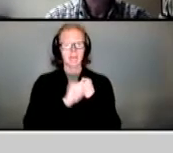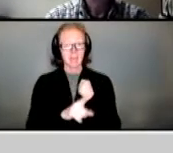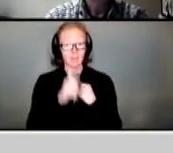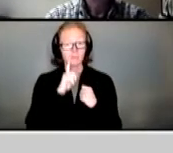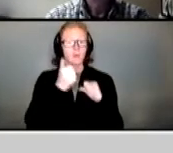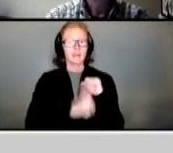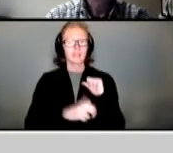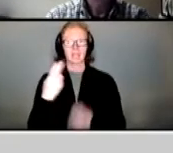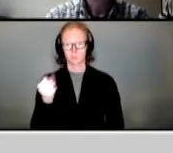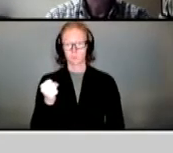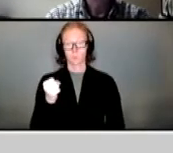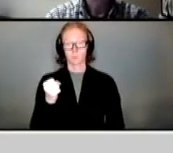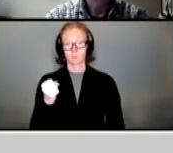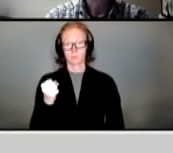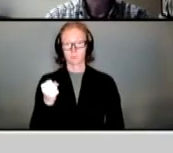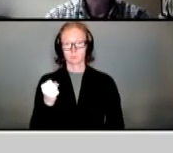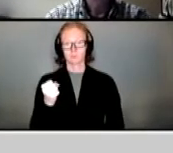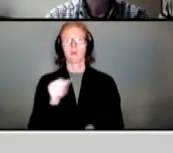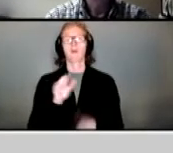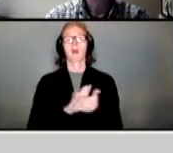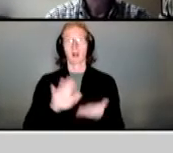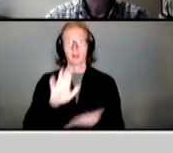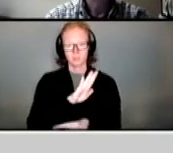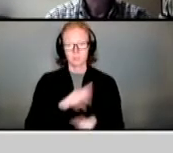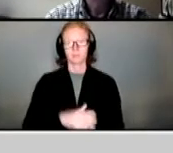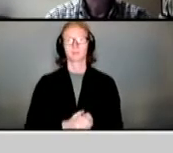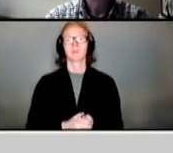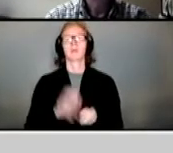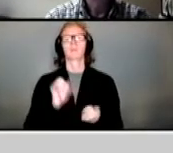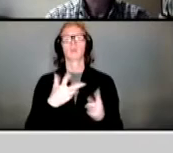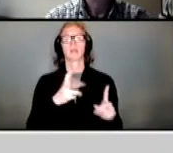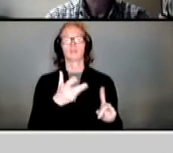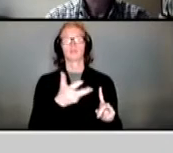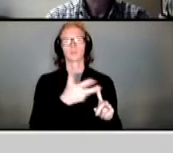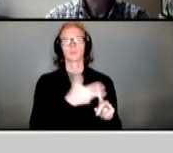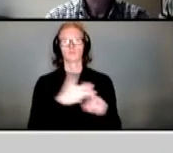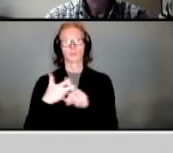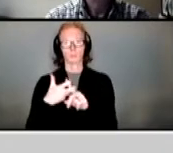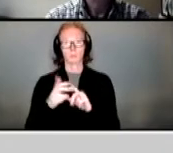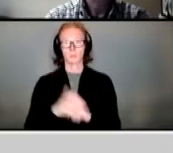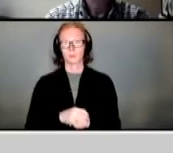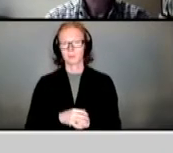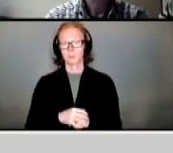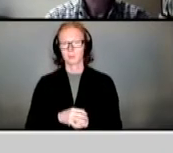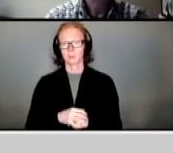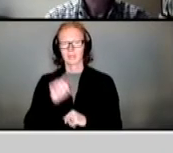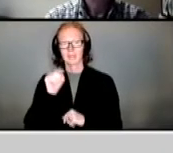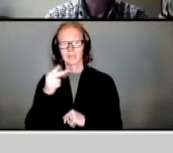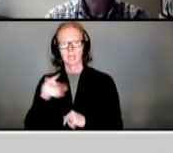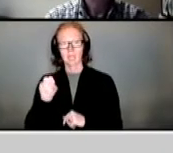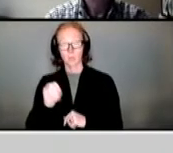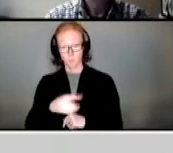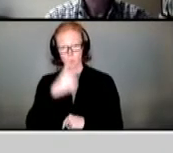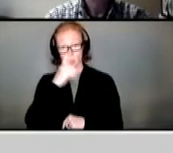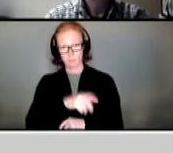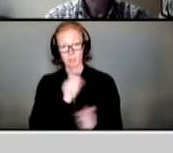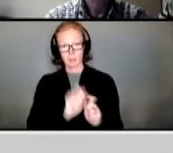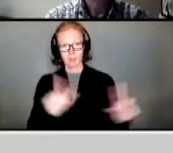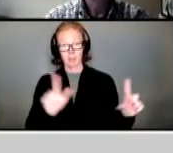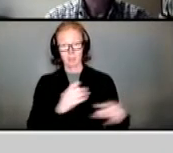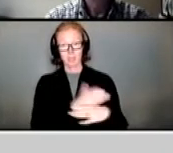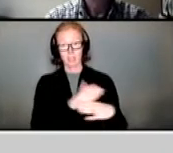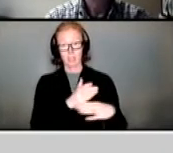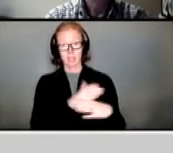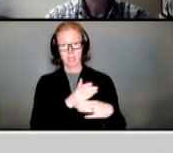high schools, the colleges. We're trying to recruit. And if Theo, if you could put up our flyers, I think he can see on